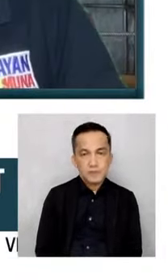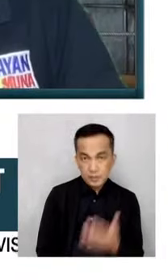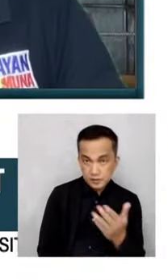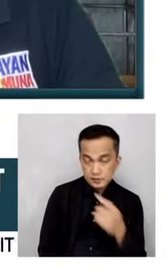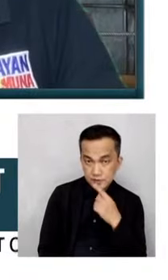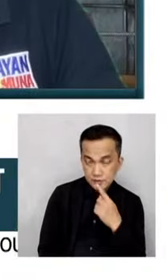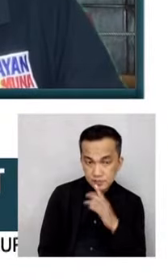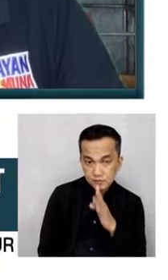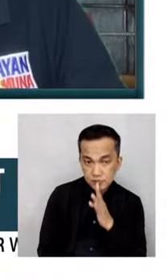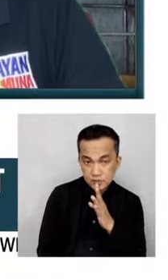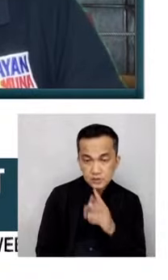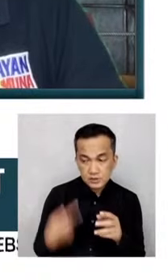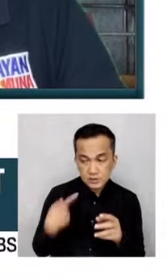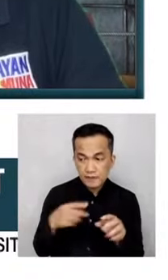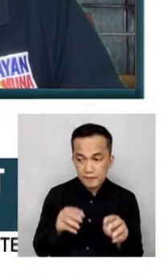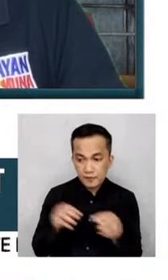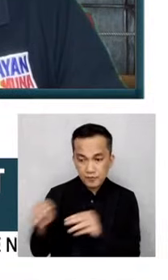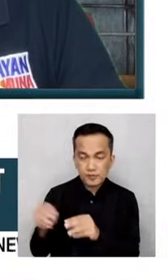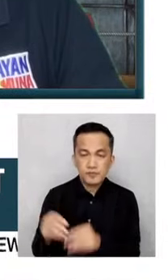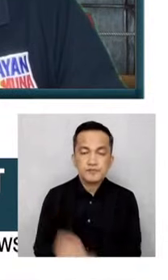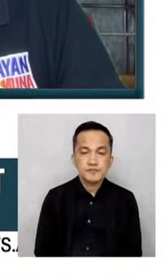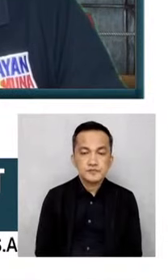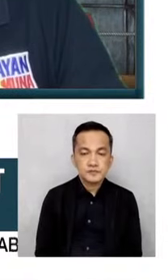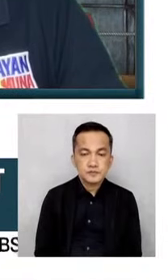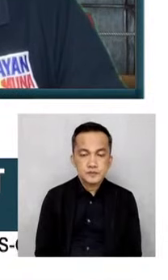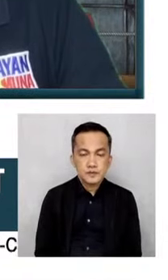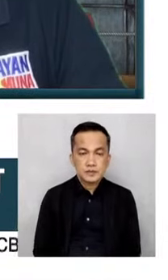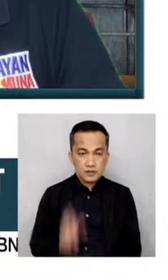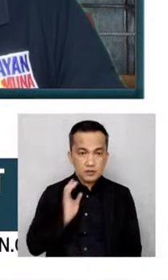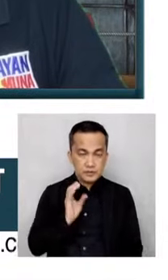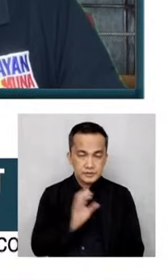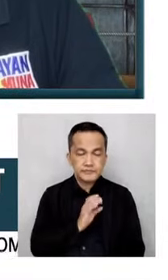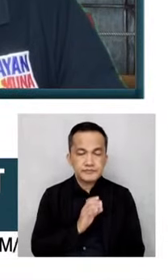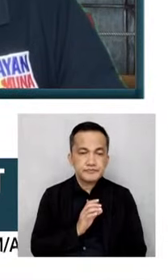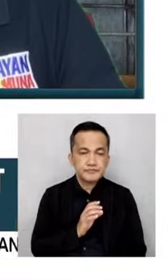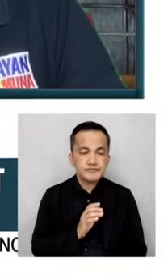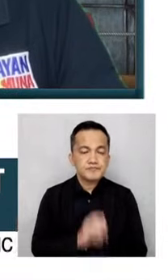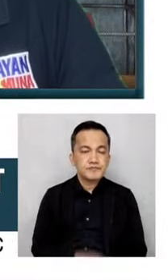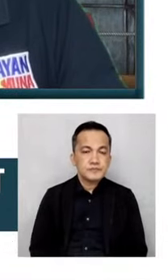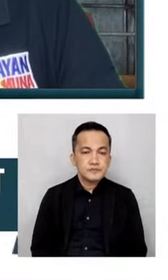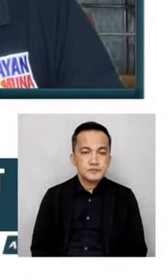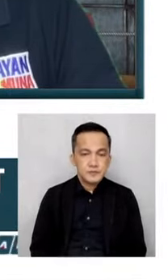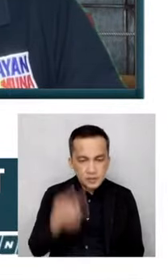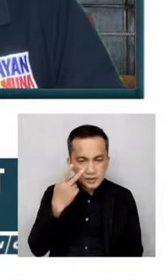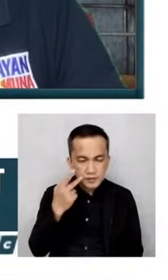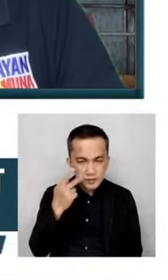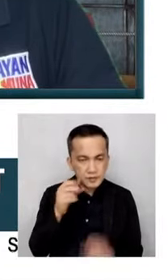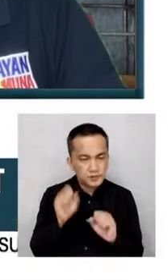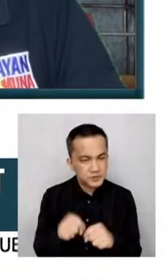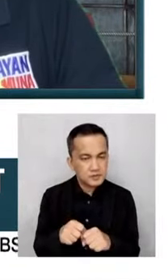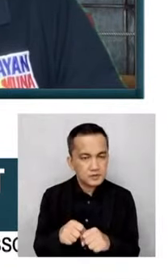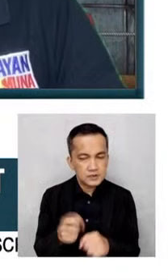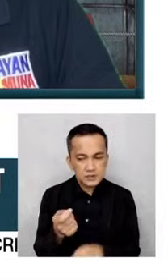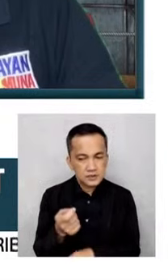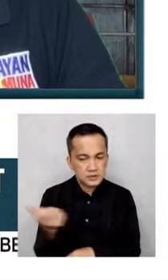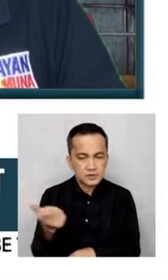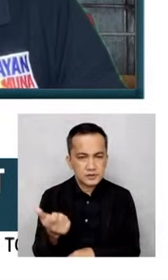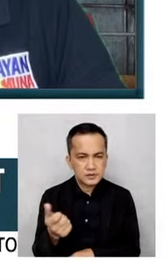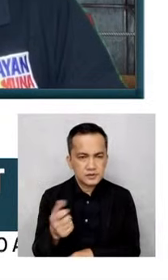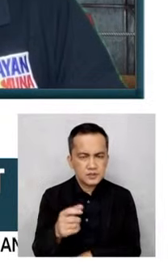a move, Teddy, at the House of Representatives to explore the possibility of maybe removing that